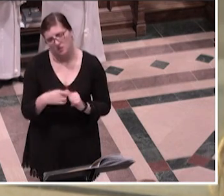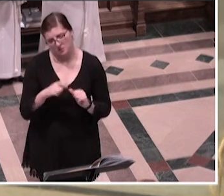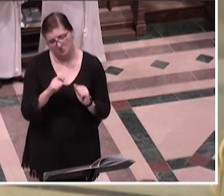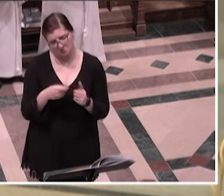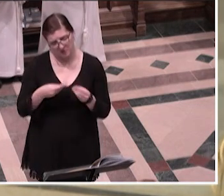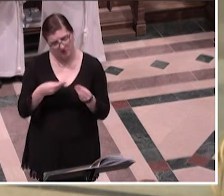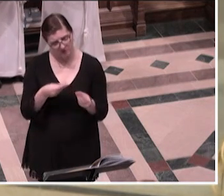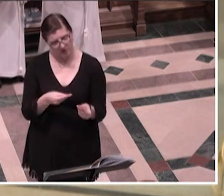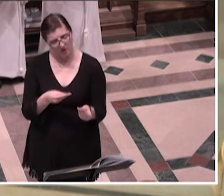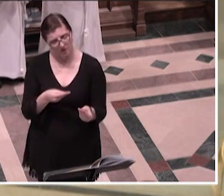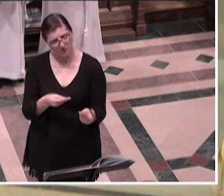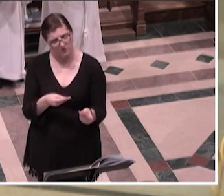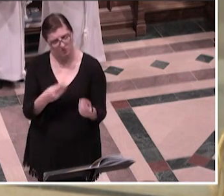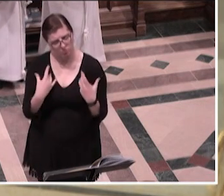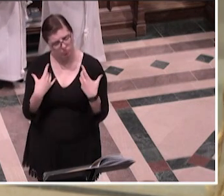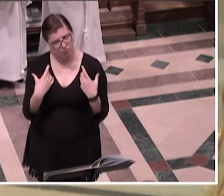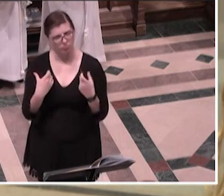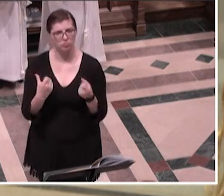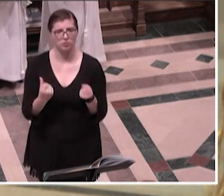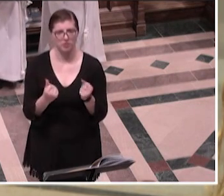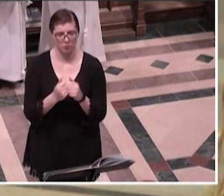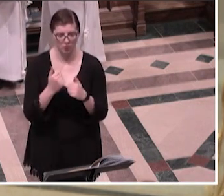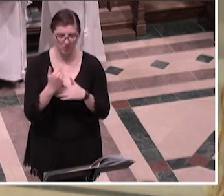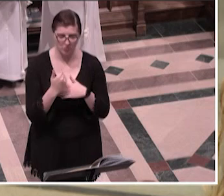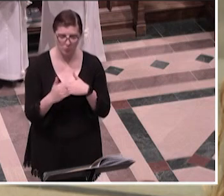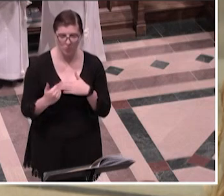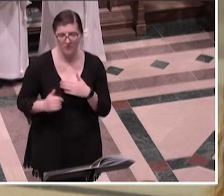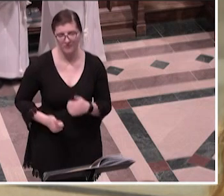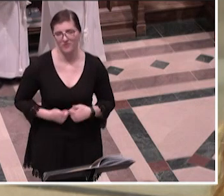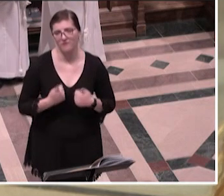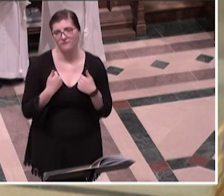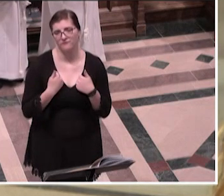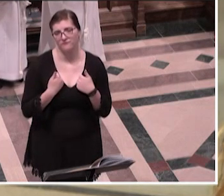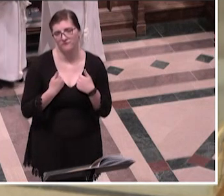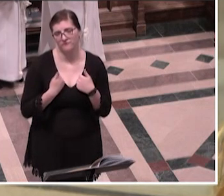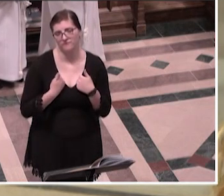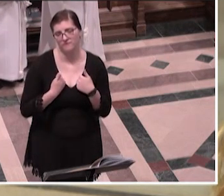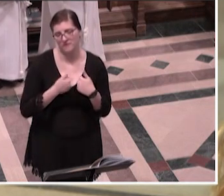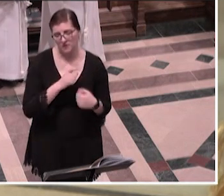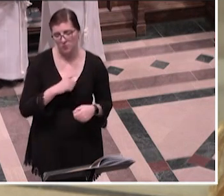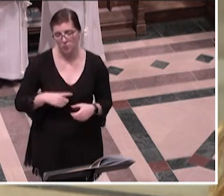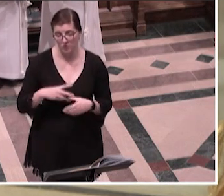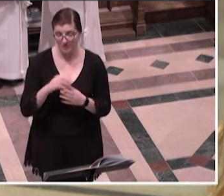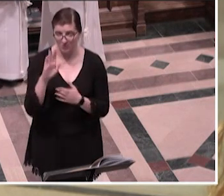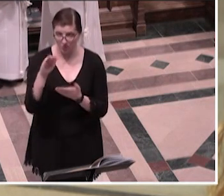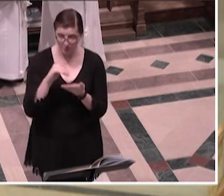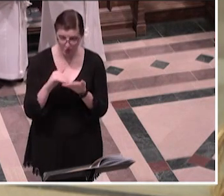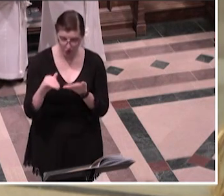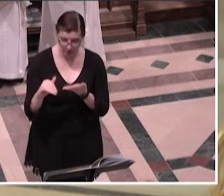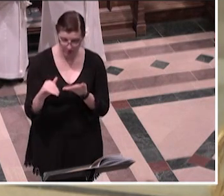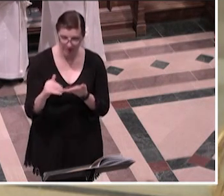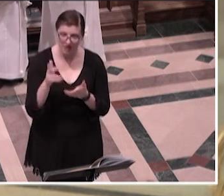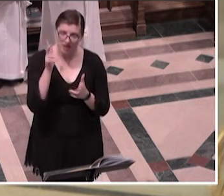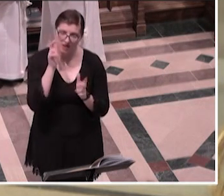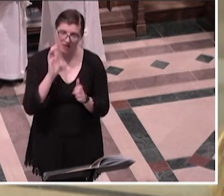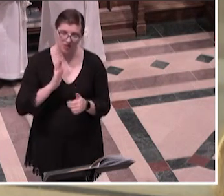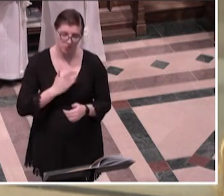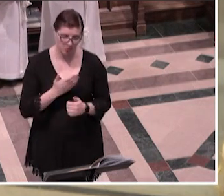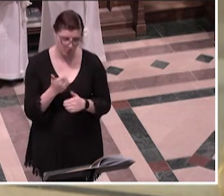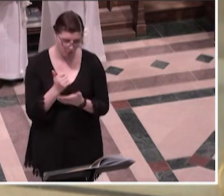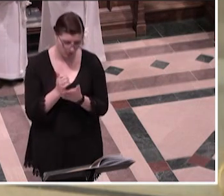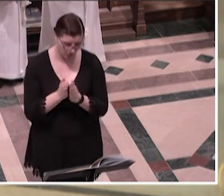fed and strengthened with the bread of life. Lord, in your mercy.